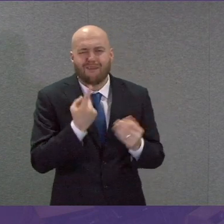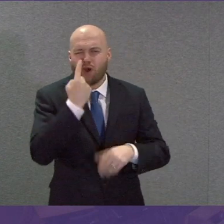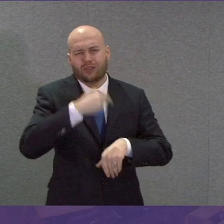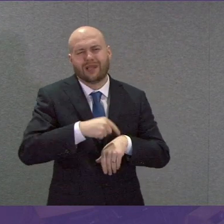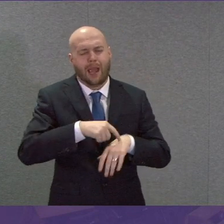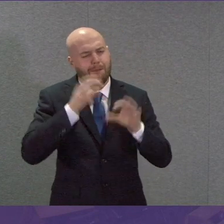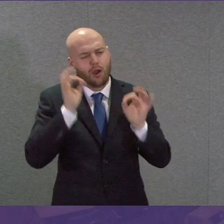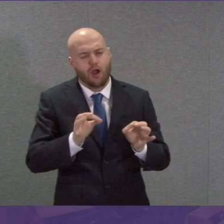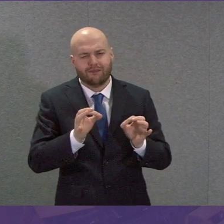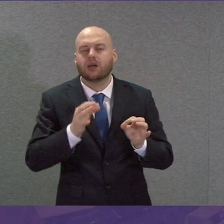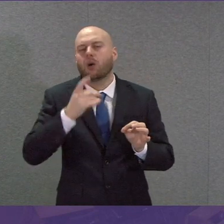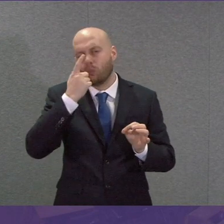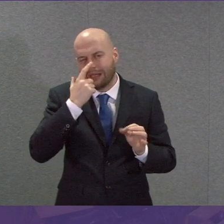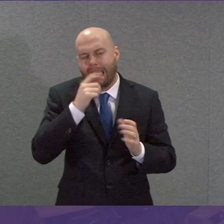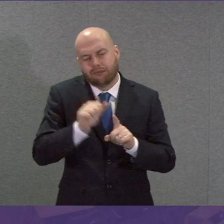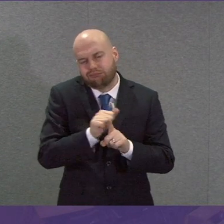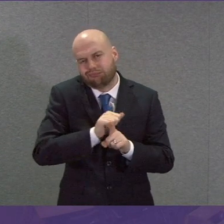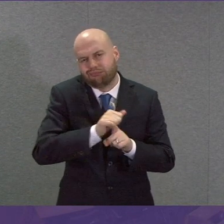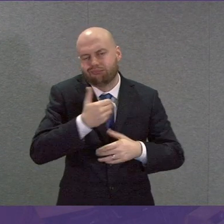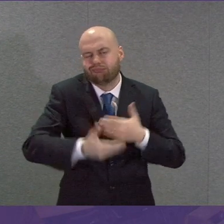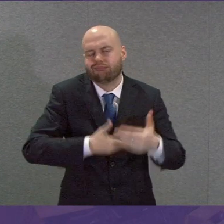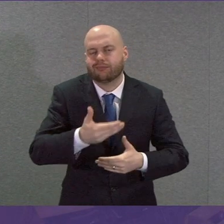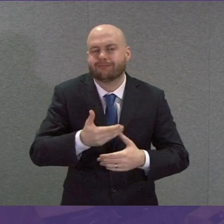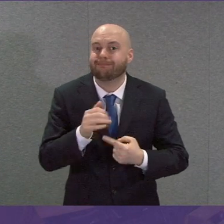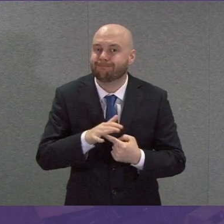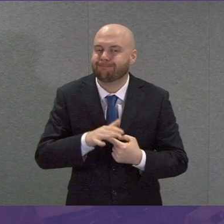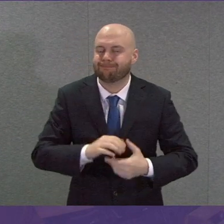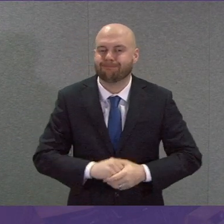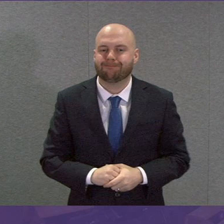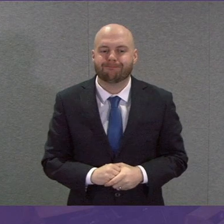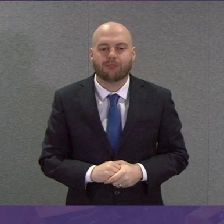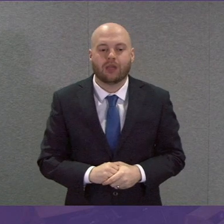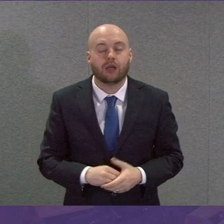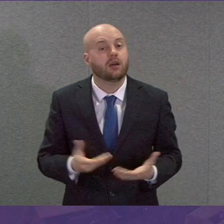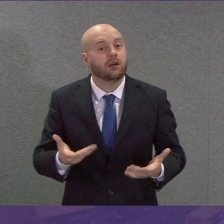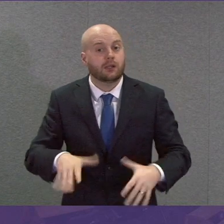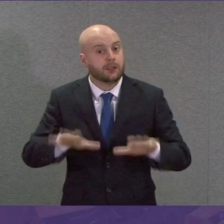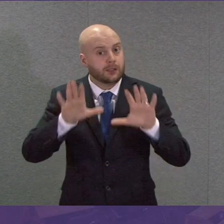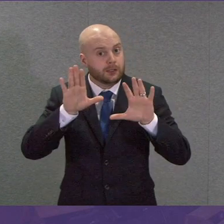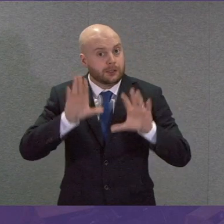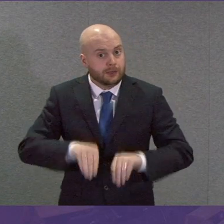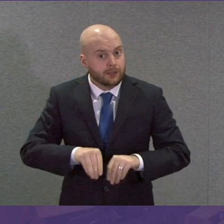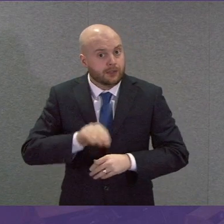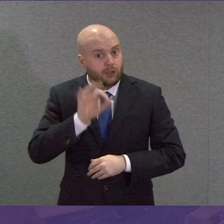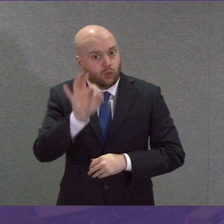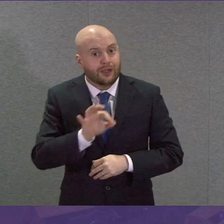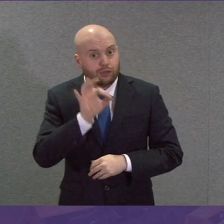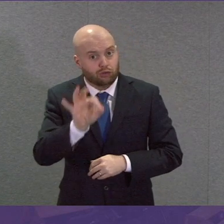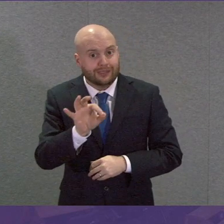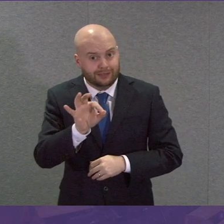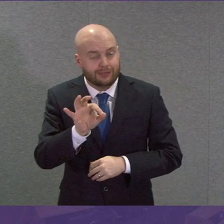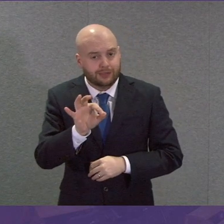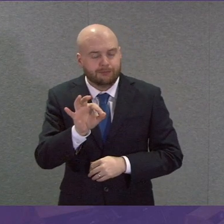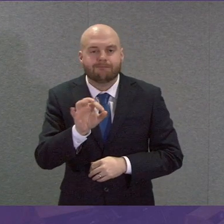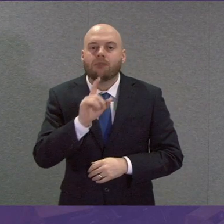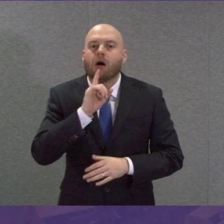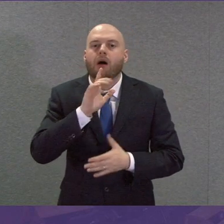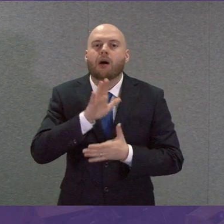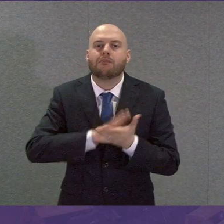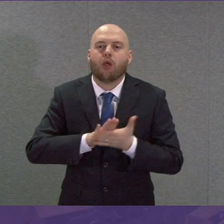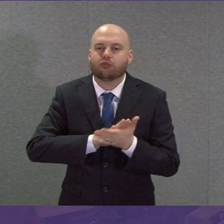now. That concludes the statement and questions from the Cabinet Secretary. Apologies to Neil